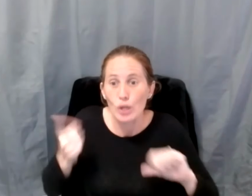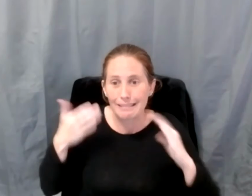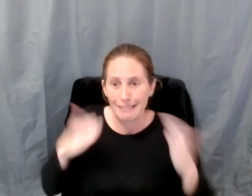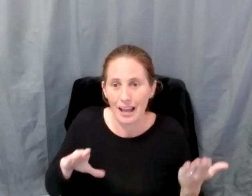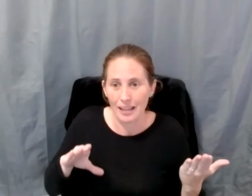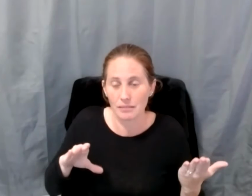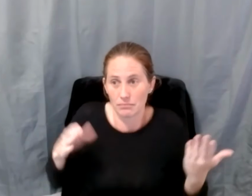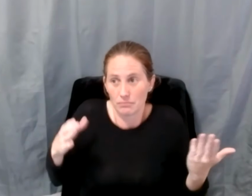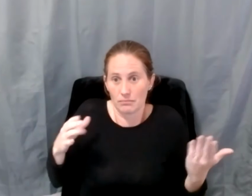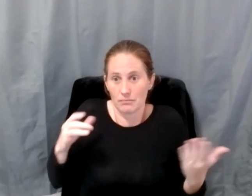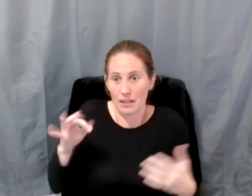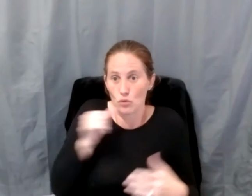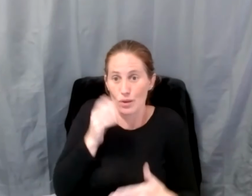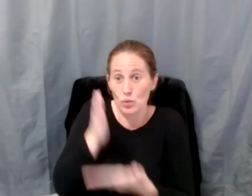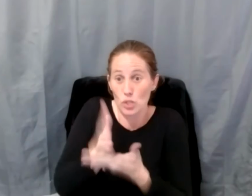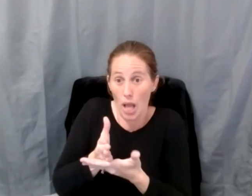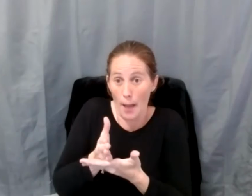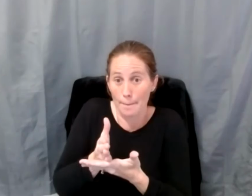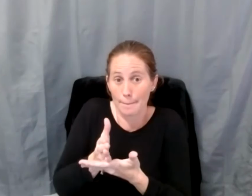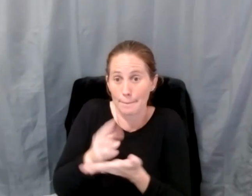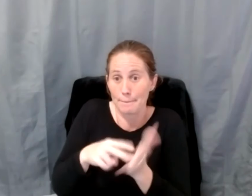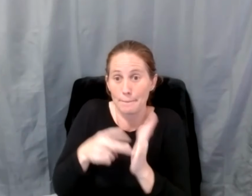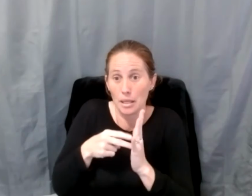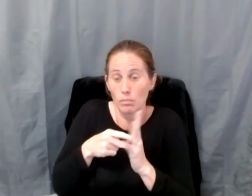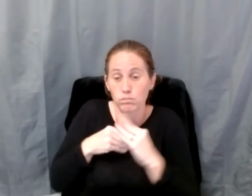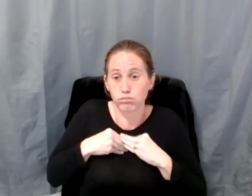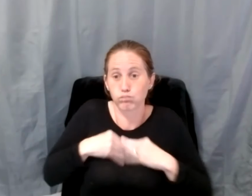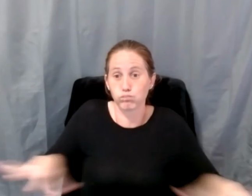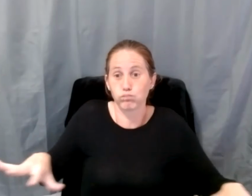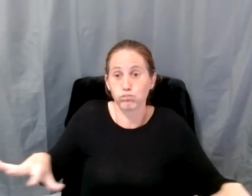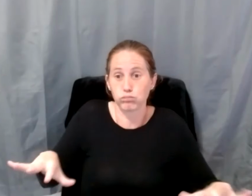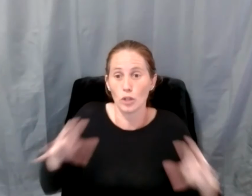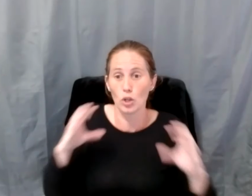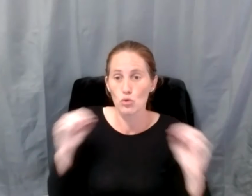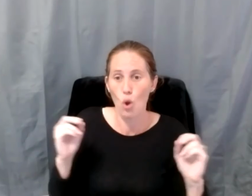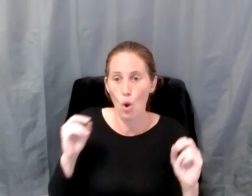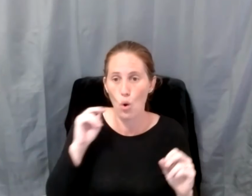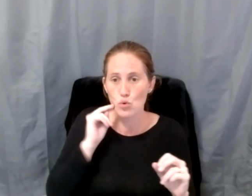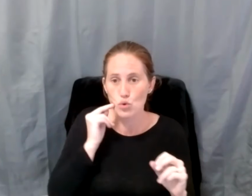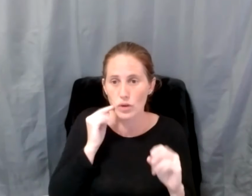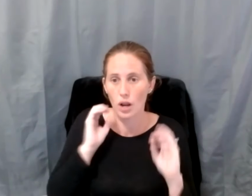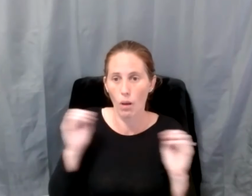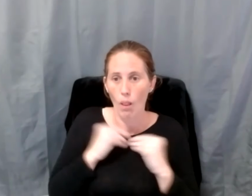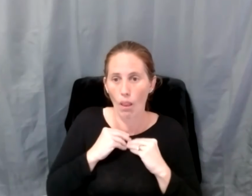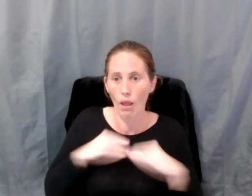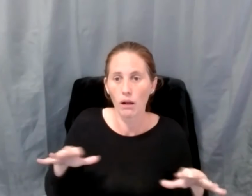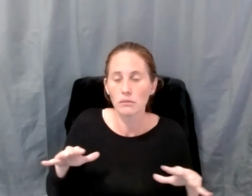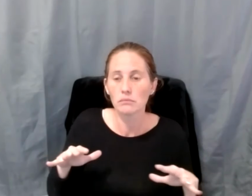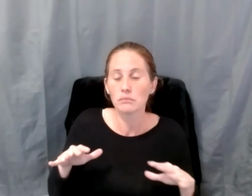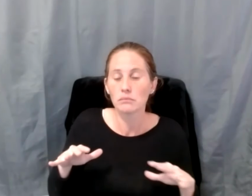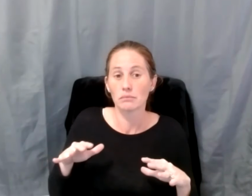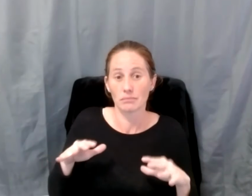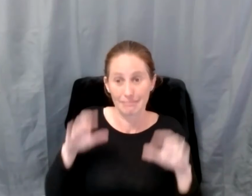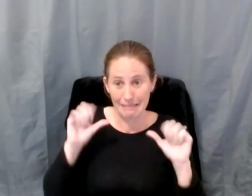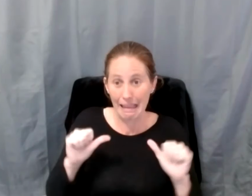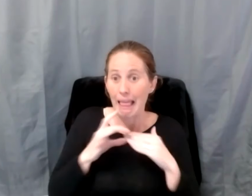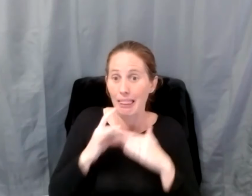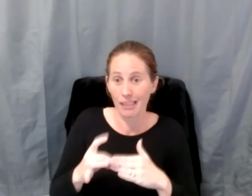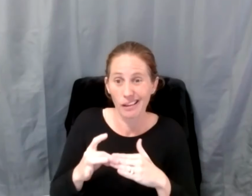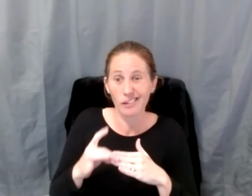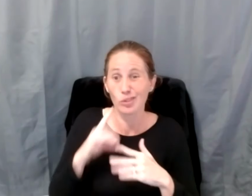because if you don't stop that, you're just depleting your body at such a rapid stage, um, it can lead to much